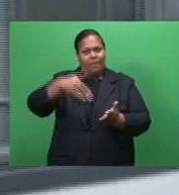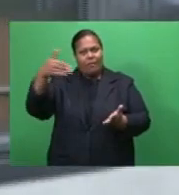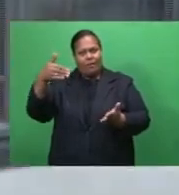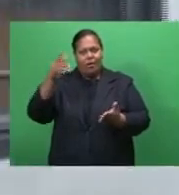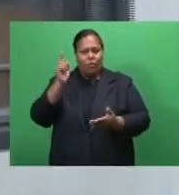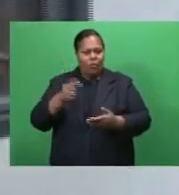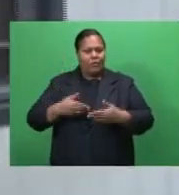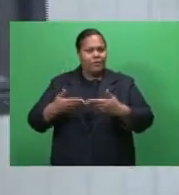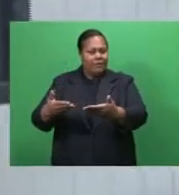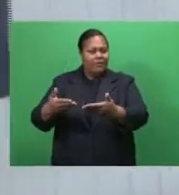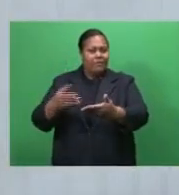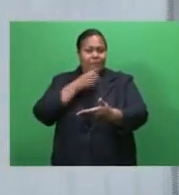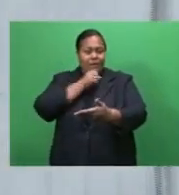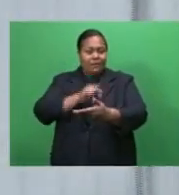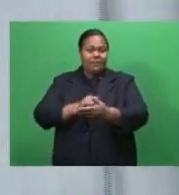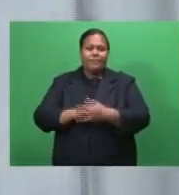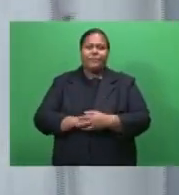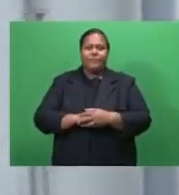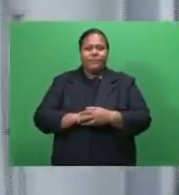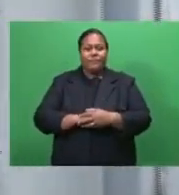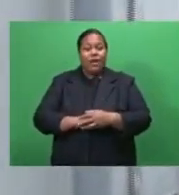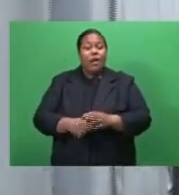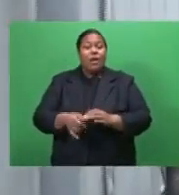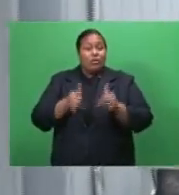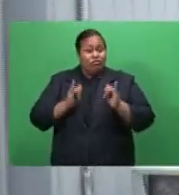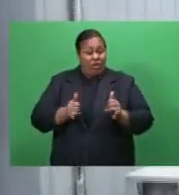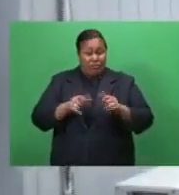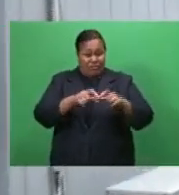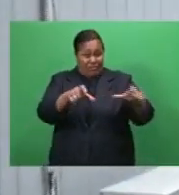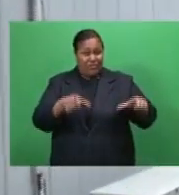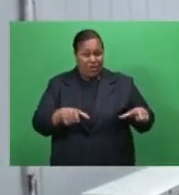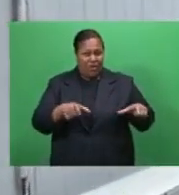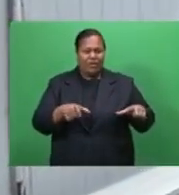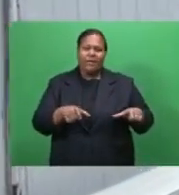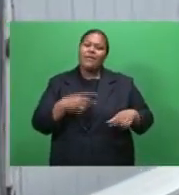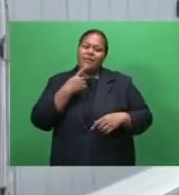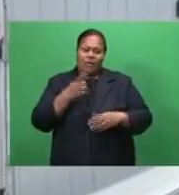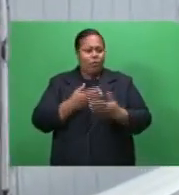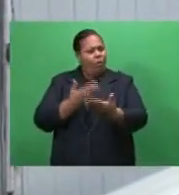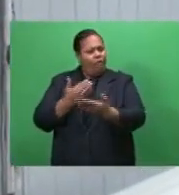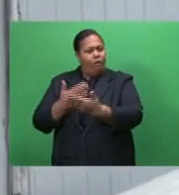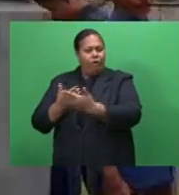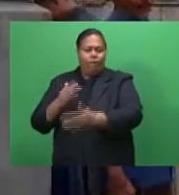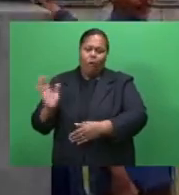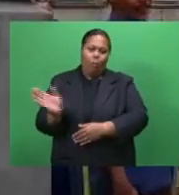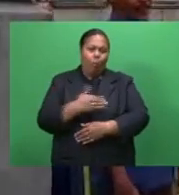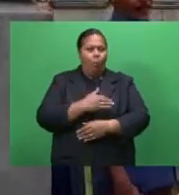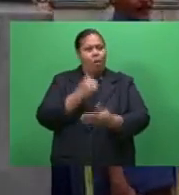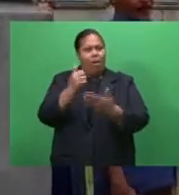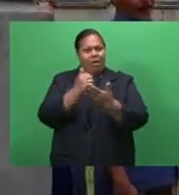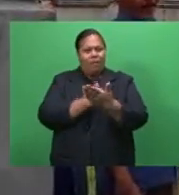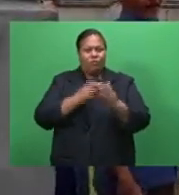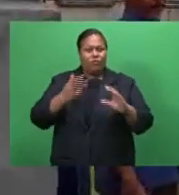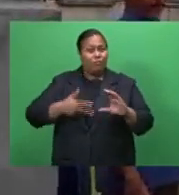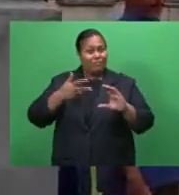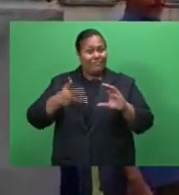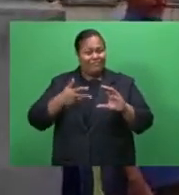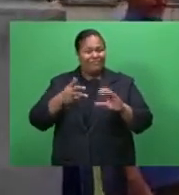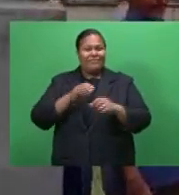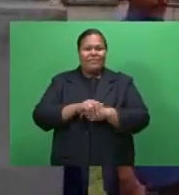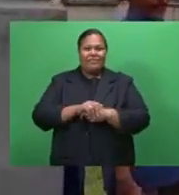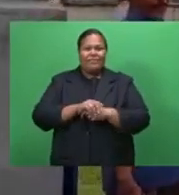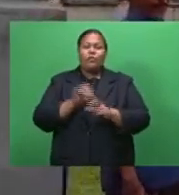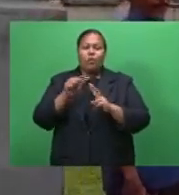issued. Magistrate Dharewa further ordered Krishna to deactivate his social media accounts and to provide evidence of the same by